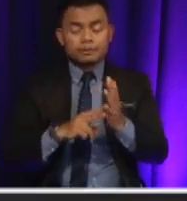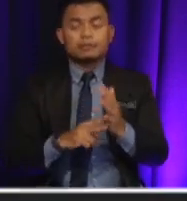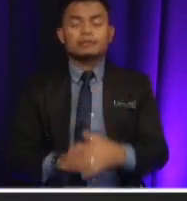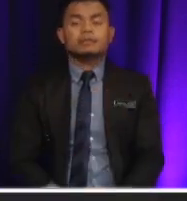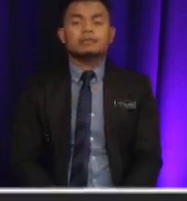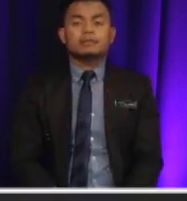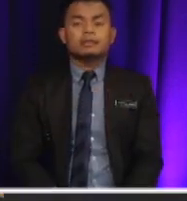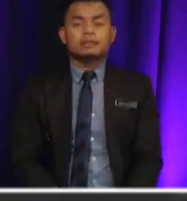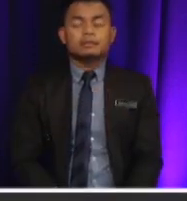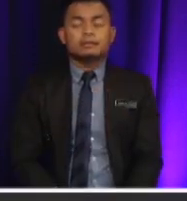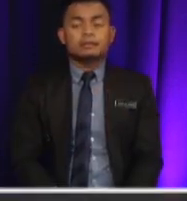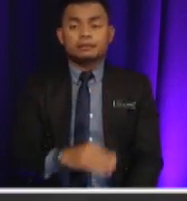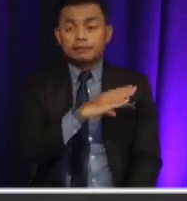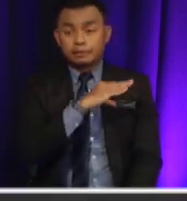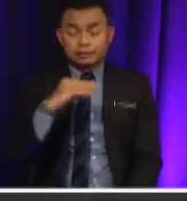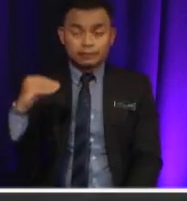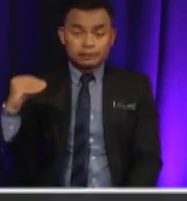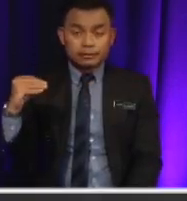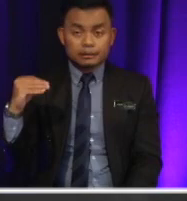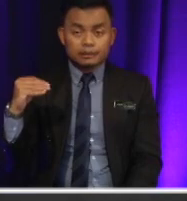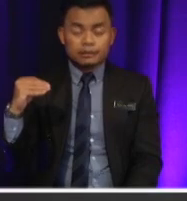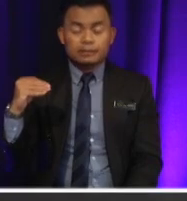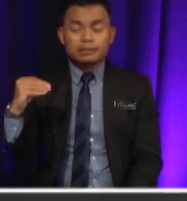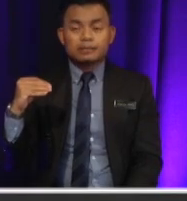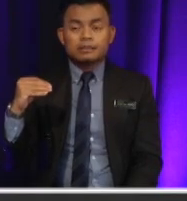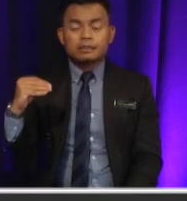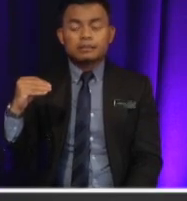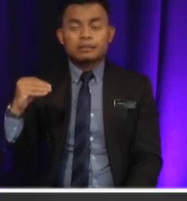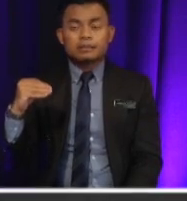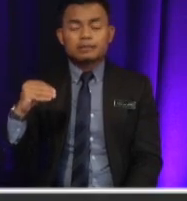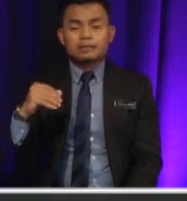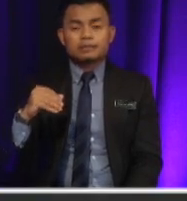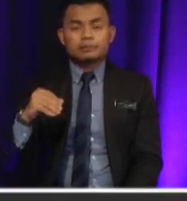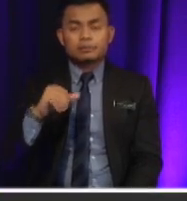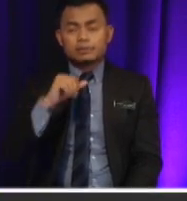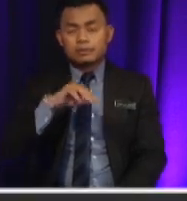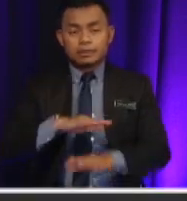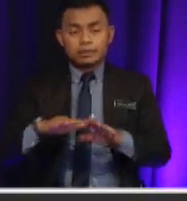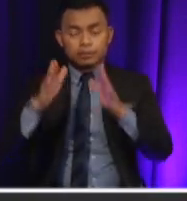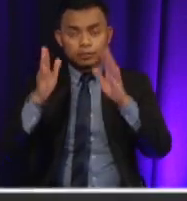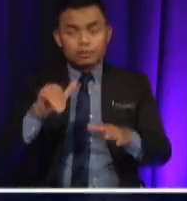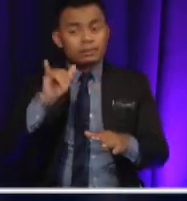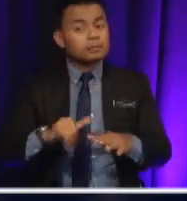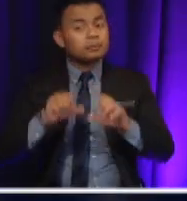good advice which no one seems to need. Yay!